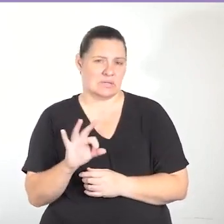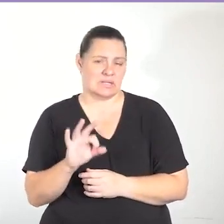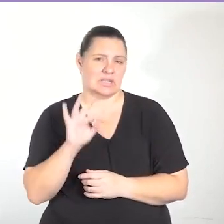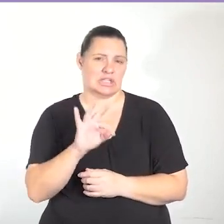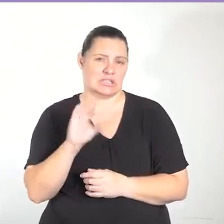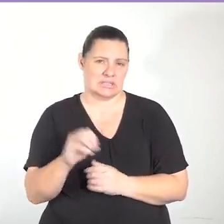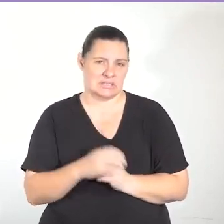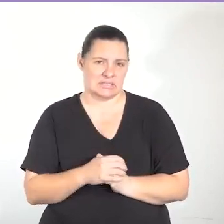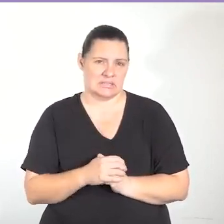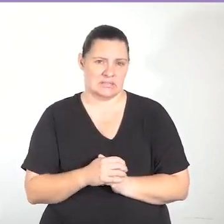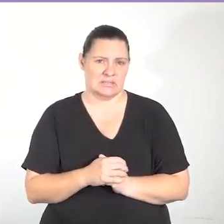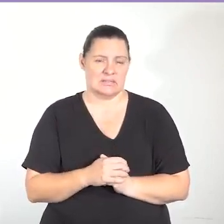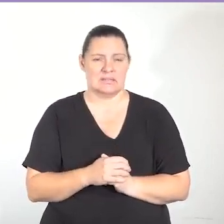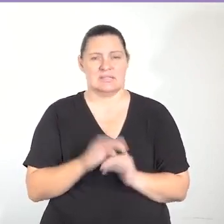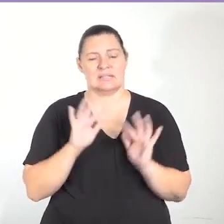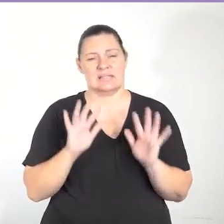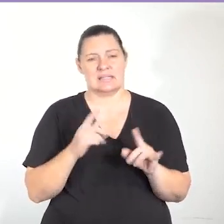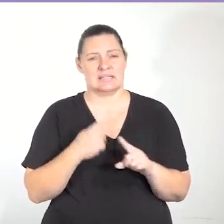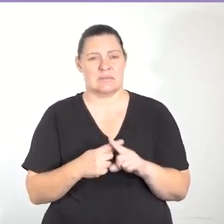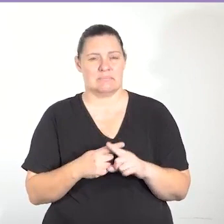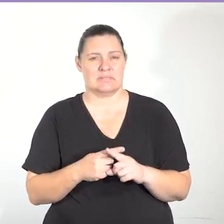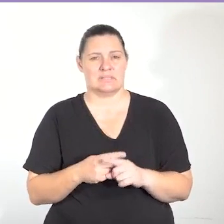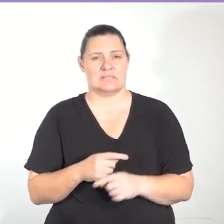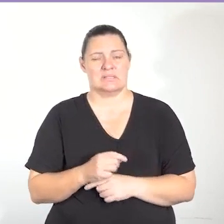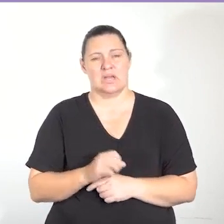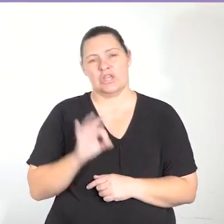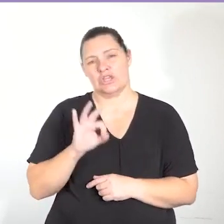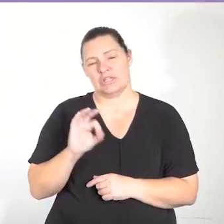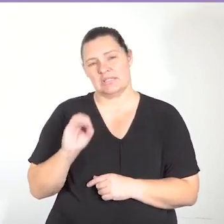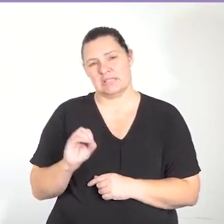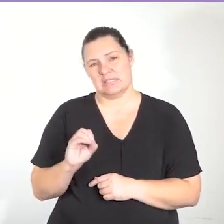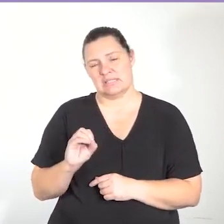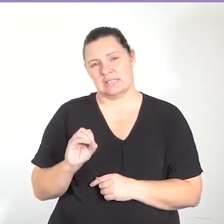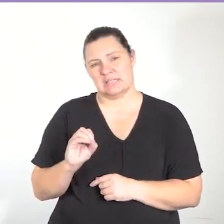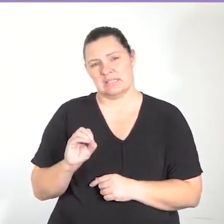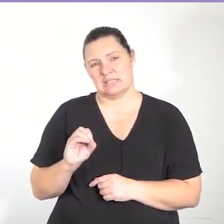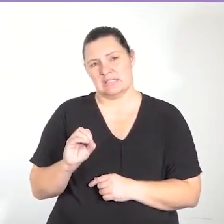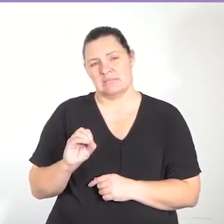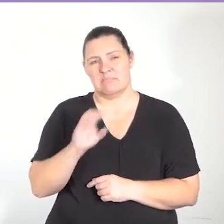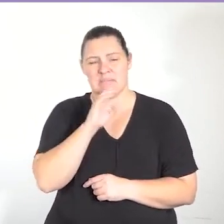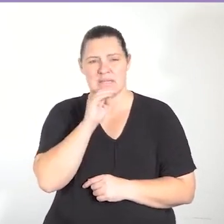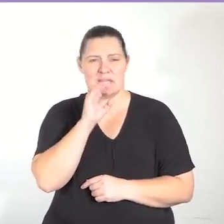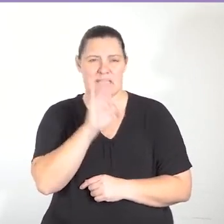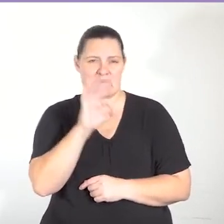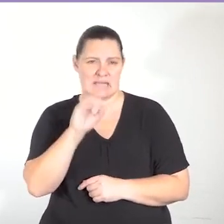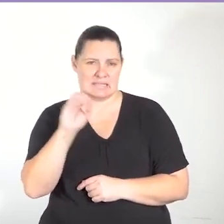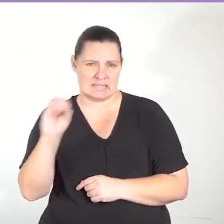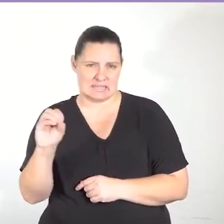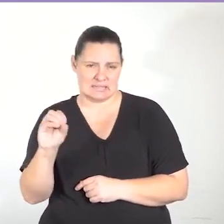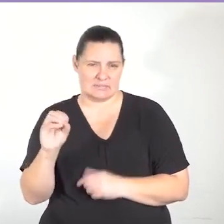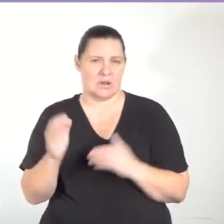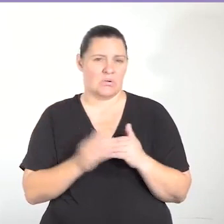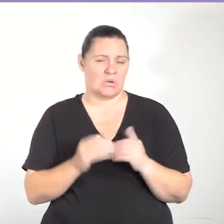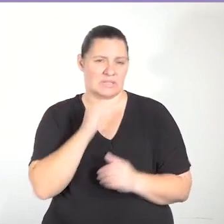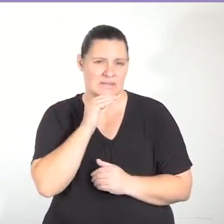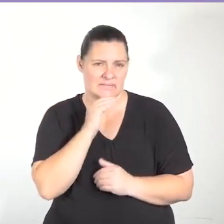3 is 30. But then 10 multiplied by 30 can give us 300. I